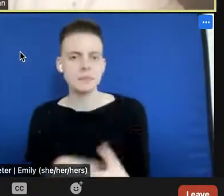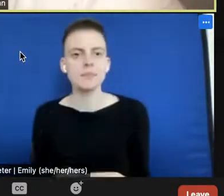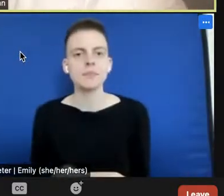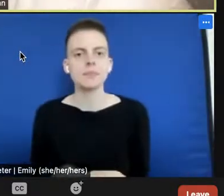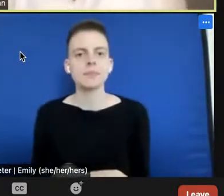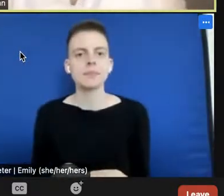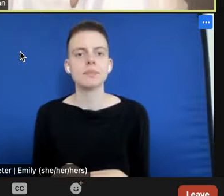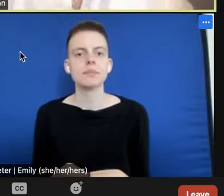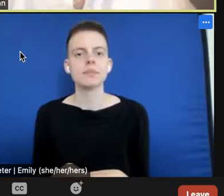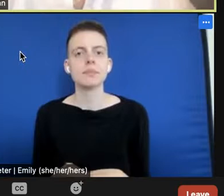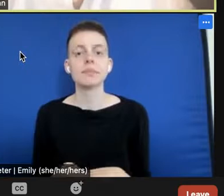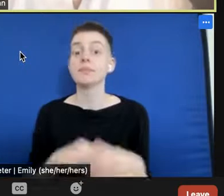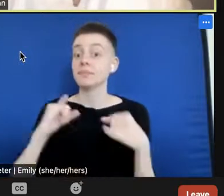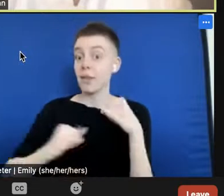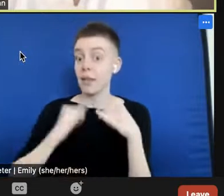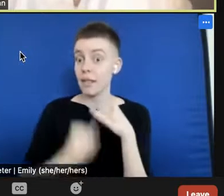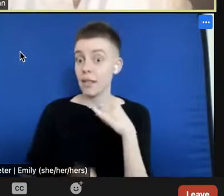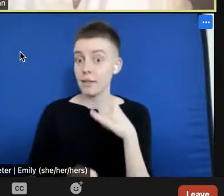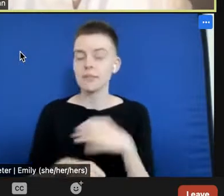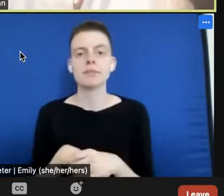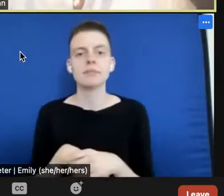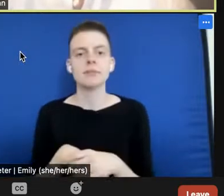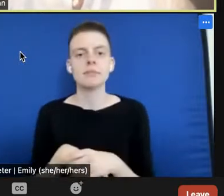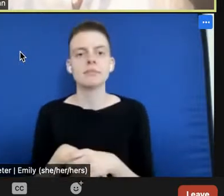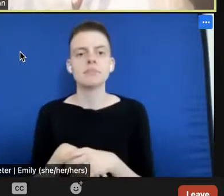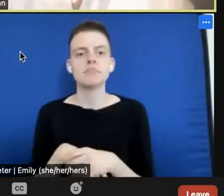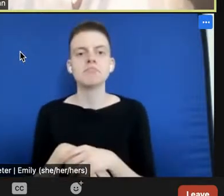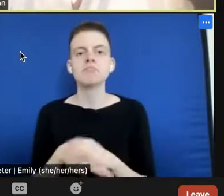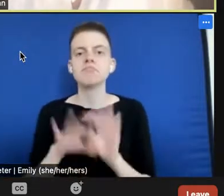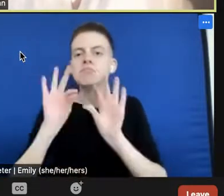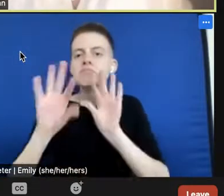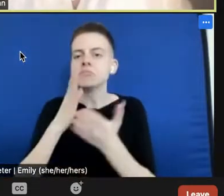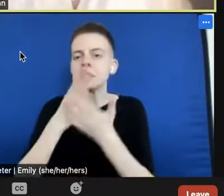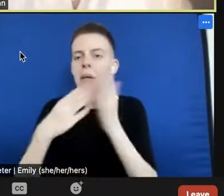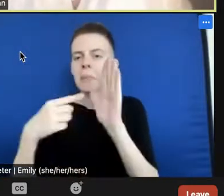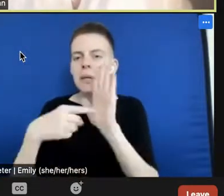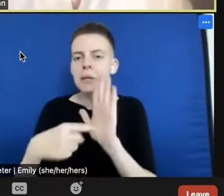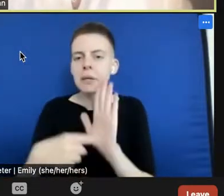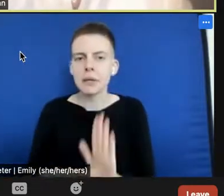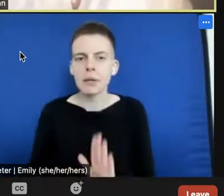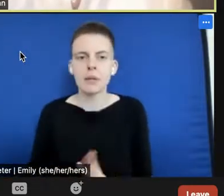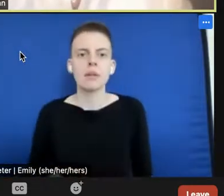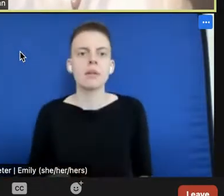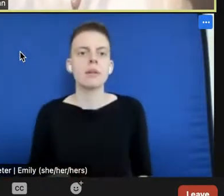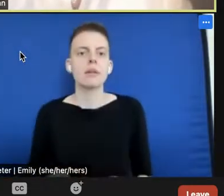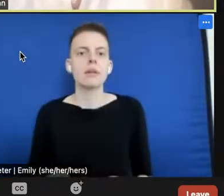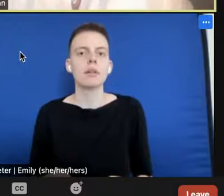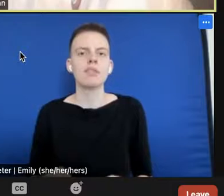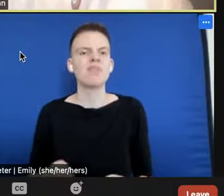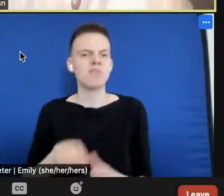so finally, I wanted to show you some examples here. So from the 2D image